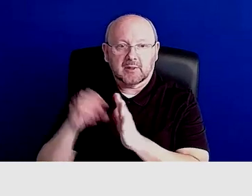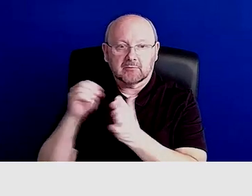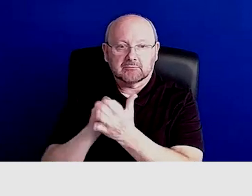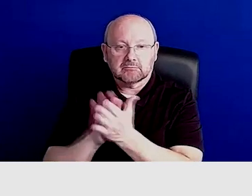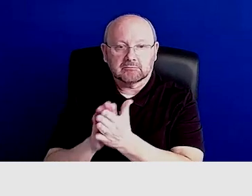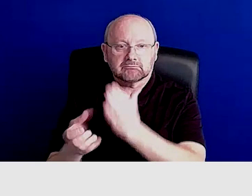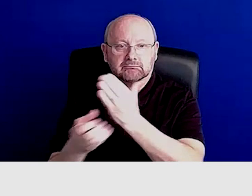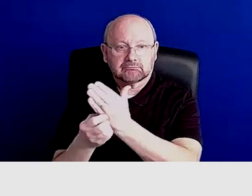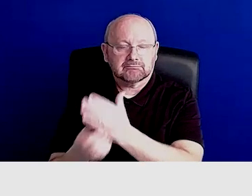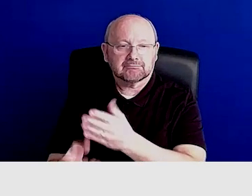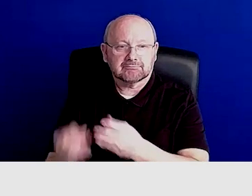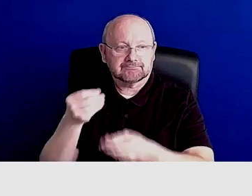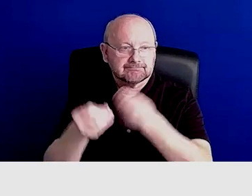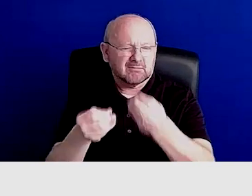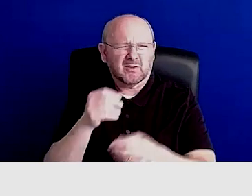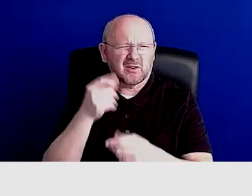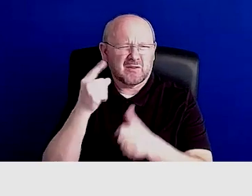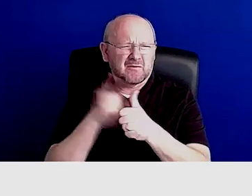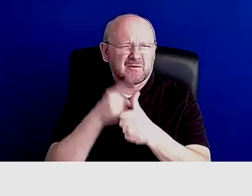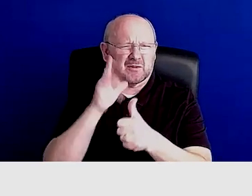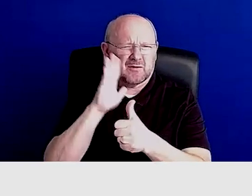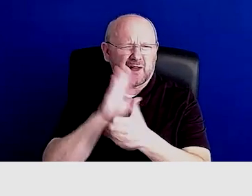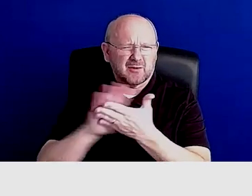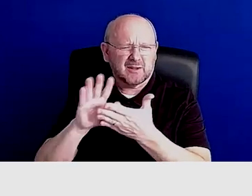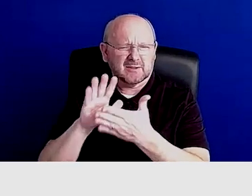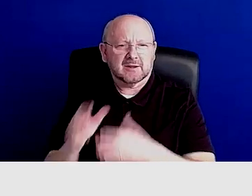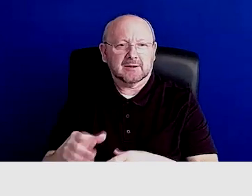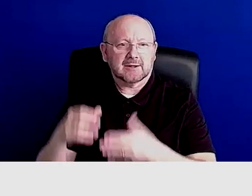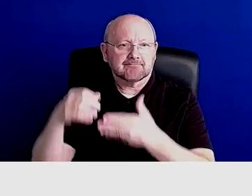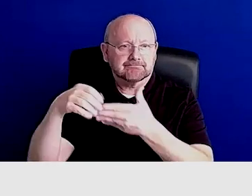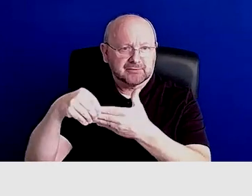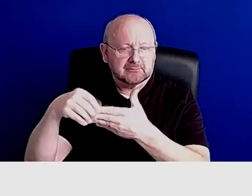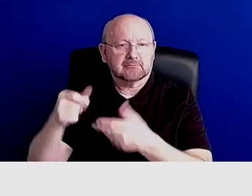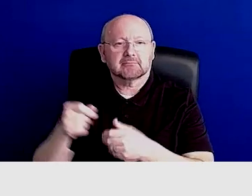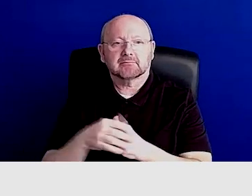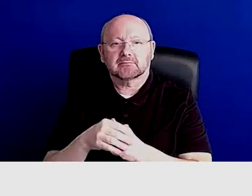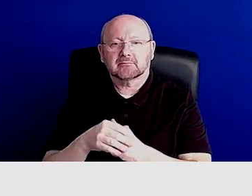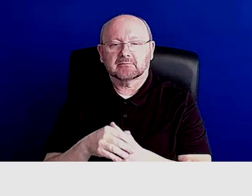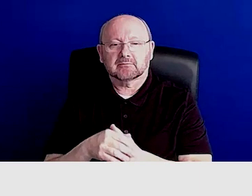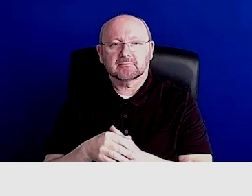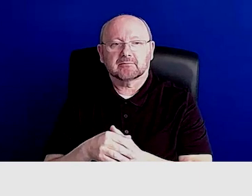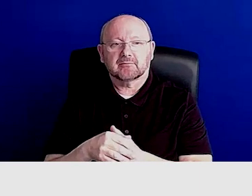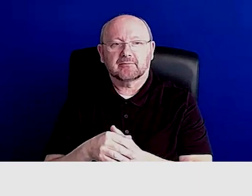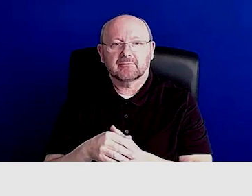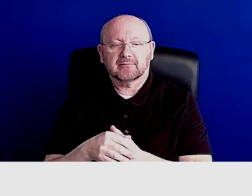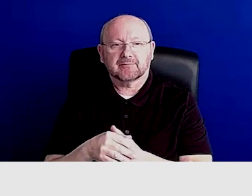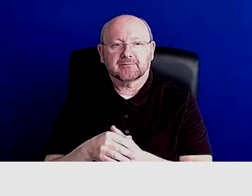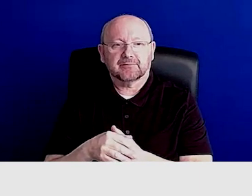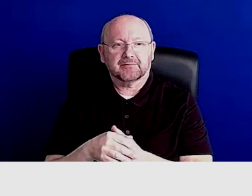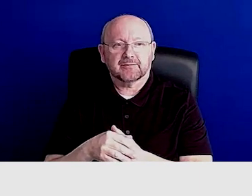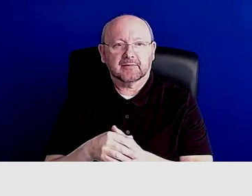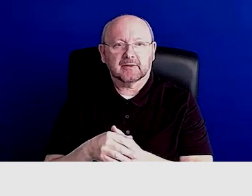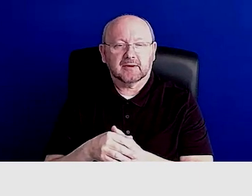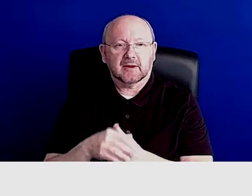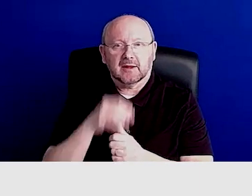All of my articles, I just put them into a packet. So instead of having to, make copies of